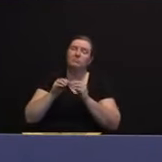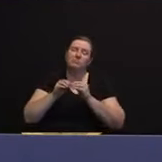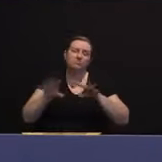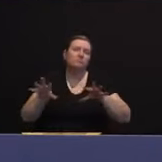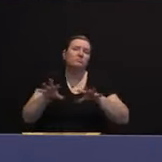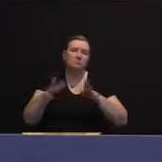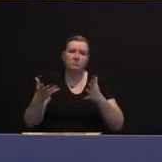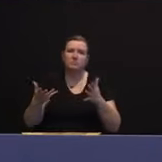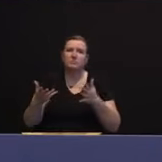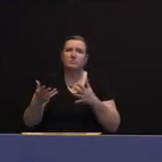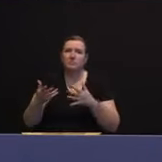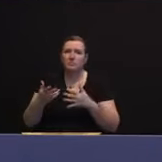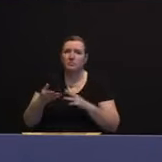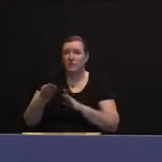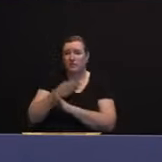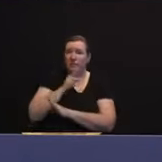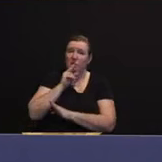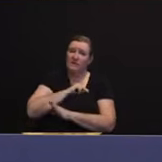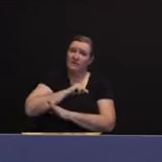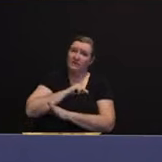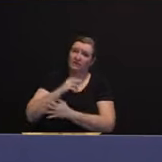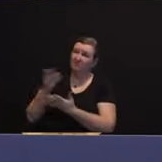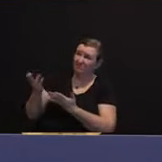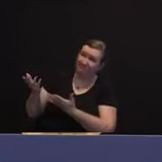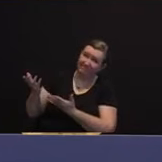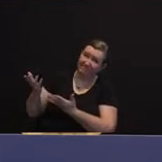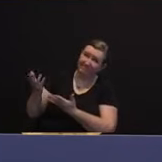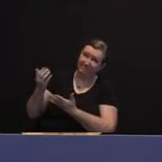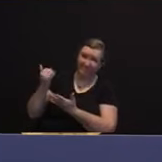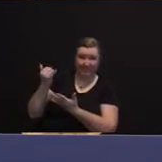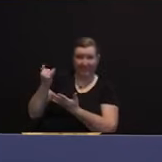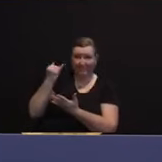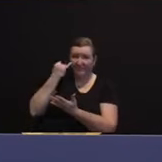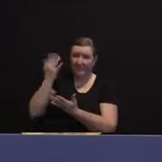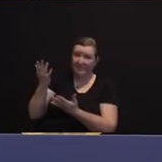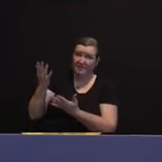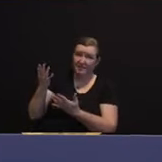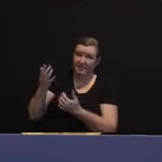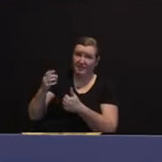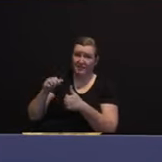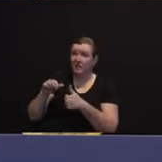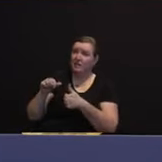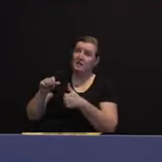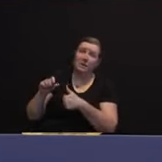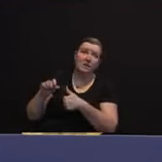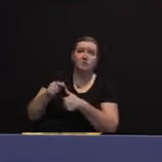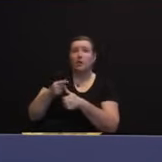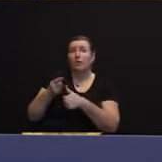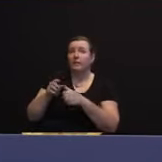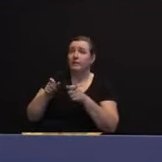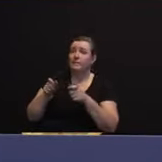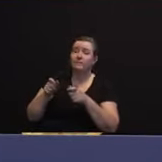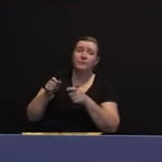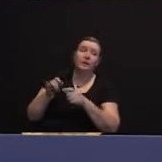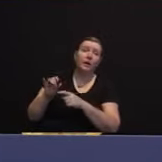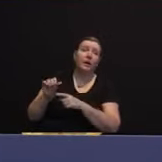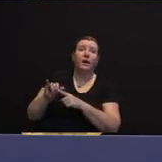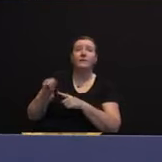you consider imposing additional infection controls, particularly in schools, as a preemptive strike, given what models are showing for the coming